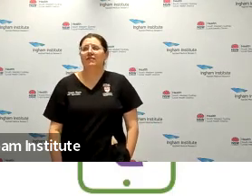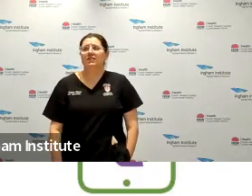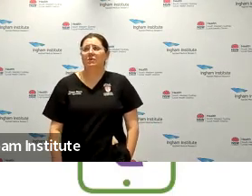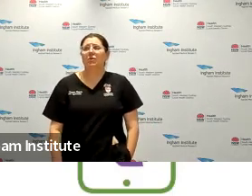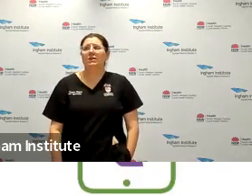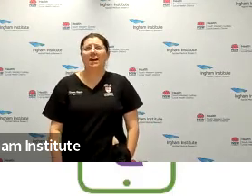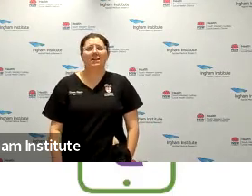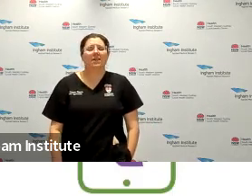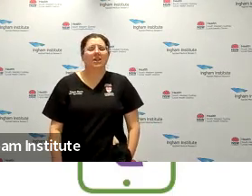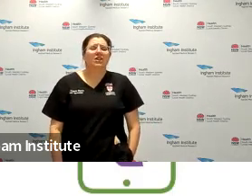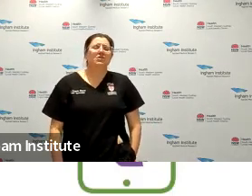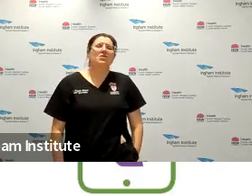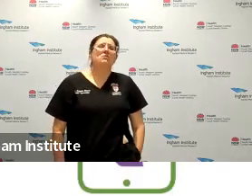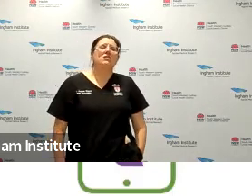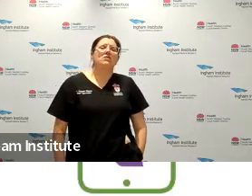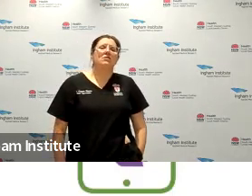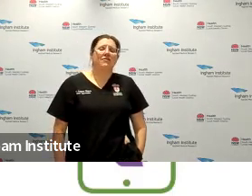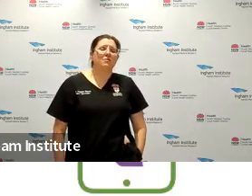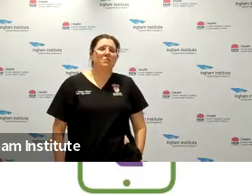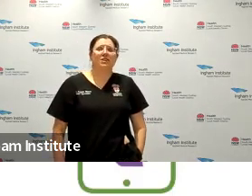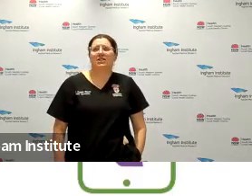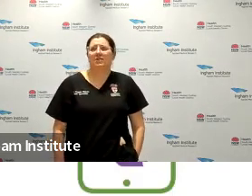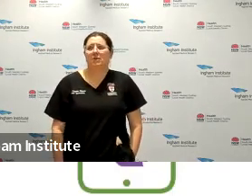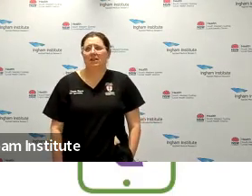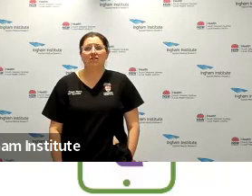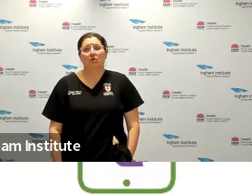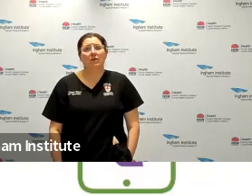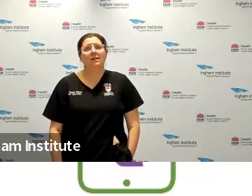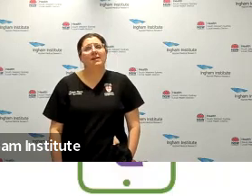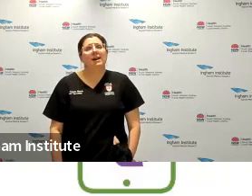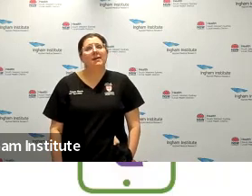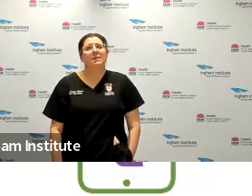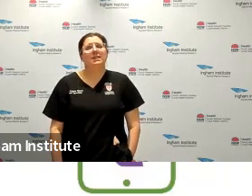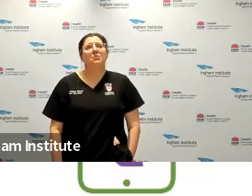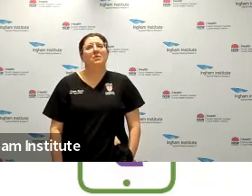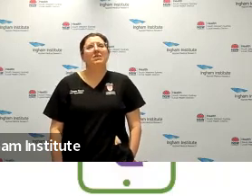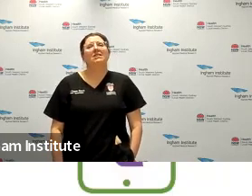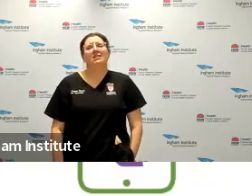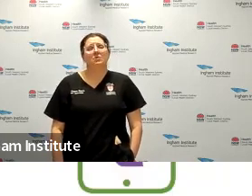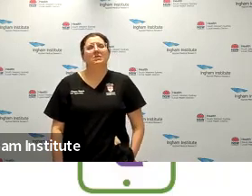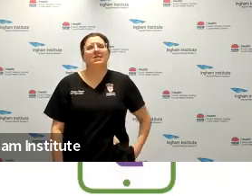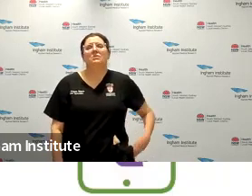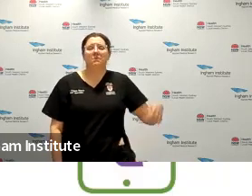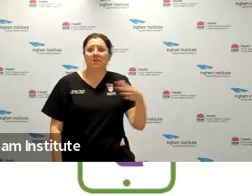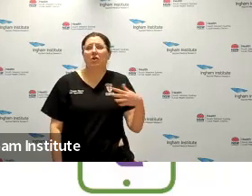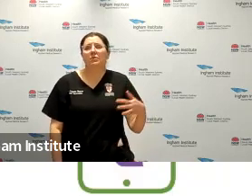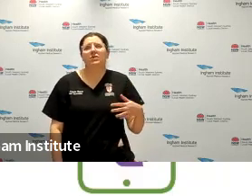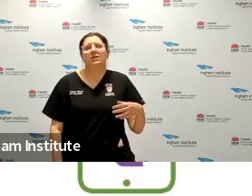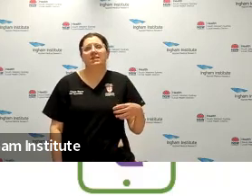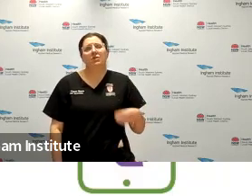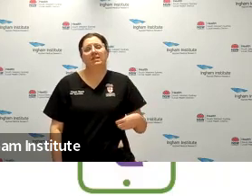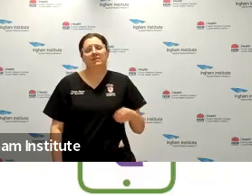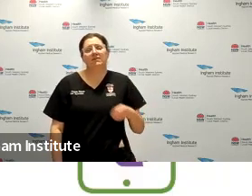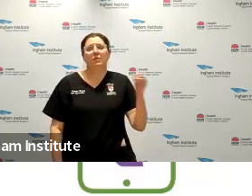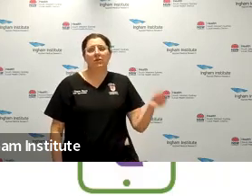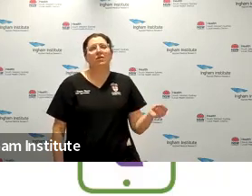kappa coefficient was 0.8. So we thought from depression, we went to joy, because what we realised was that this was a missed